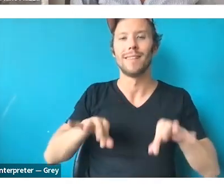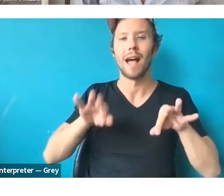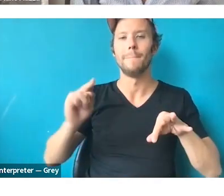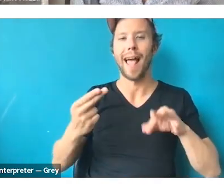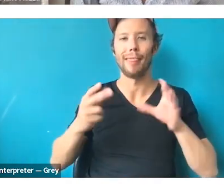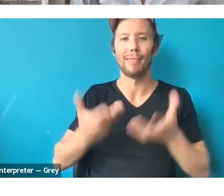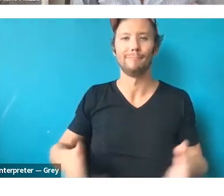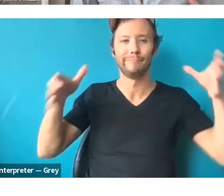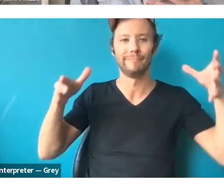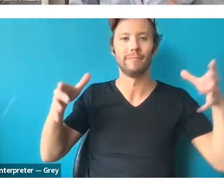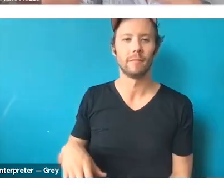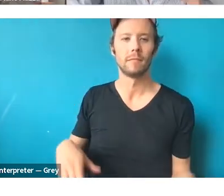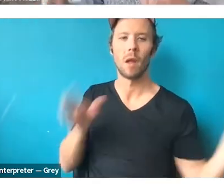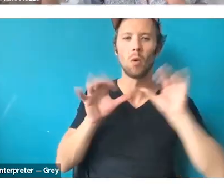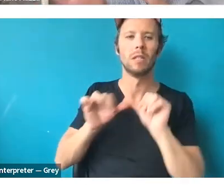moving into